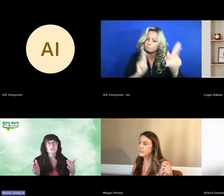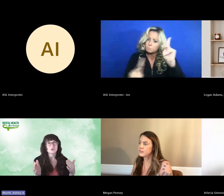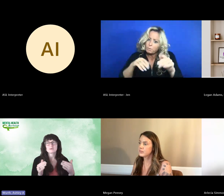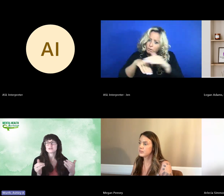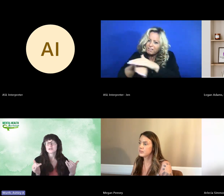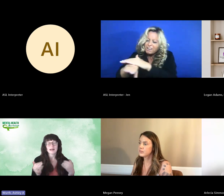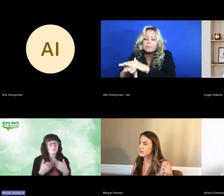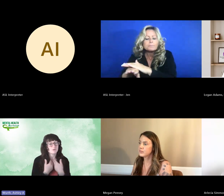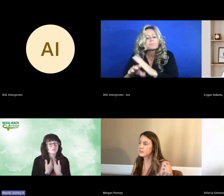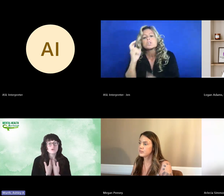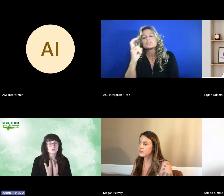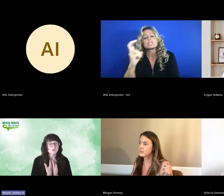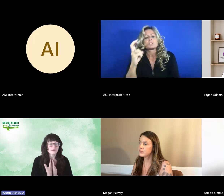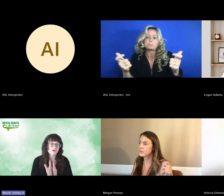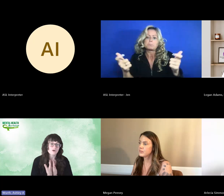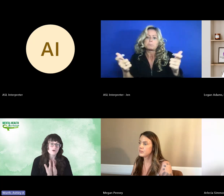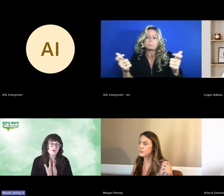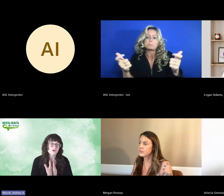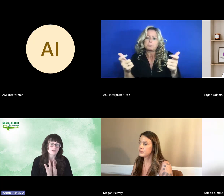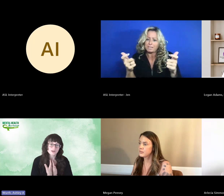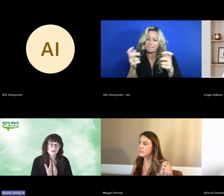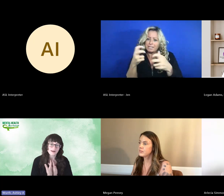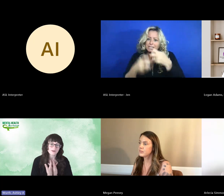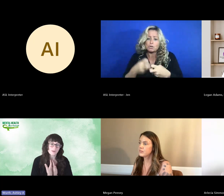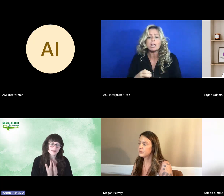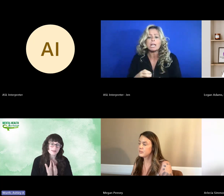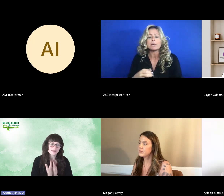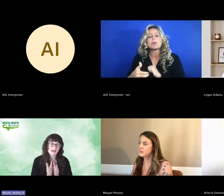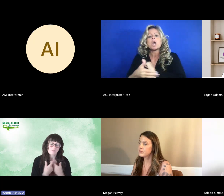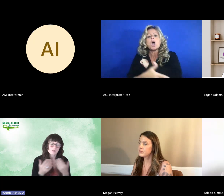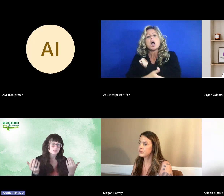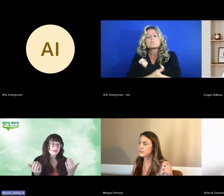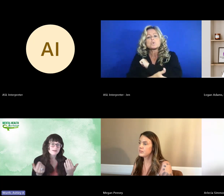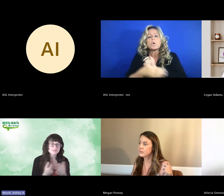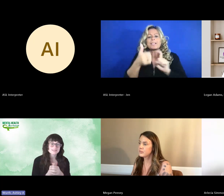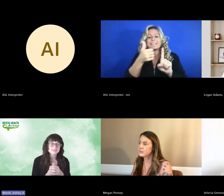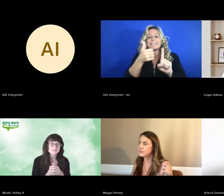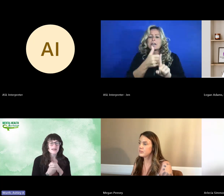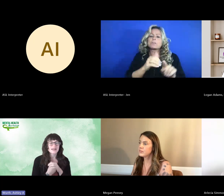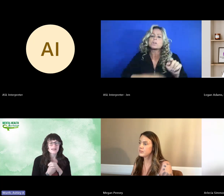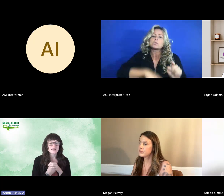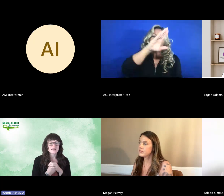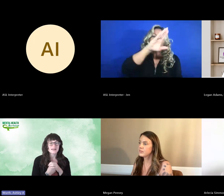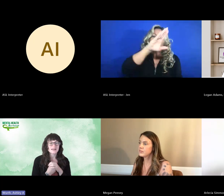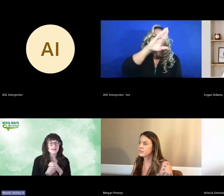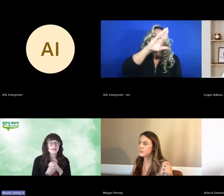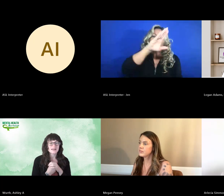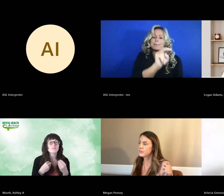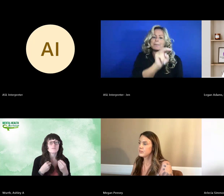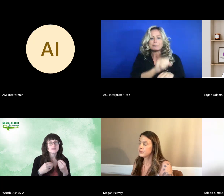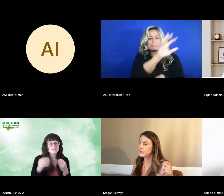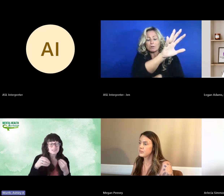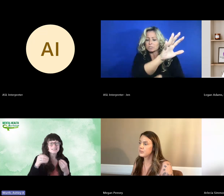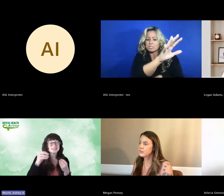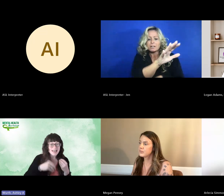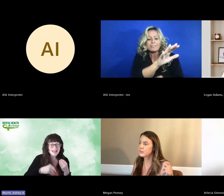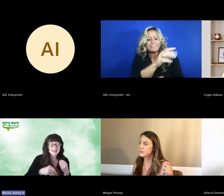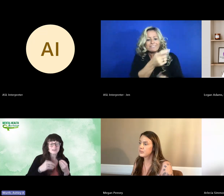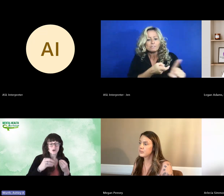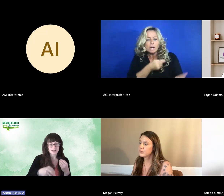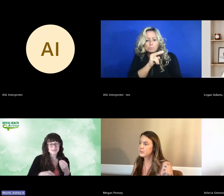such an issue, especially I'm a rural North Carolina girl. I grew up in the Appalachian Mountains. And if I